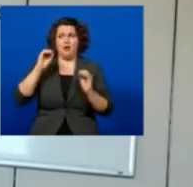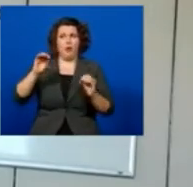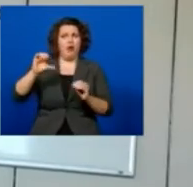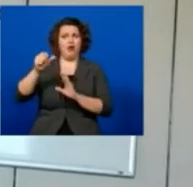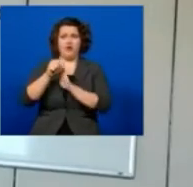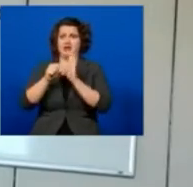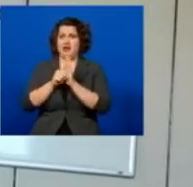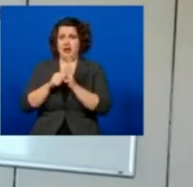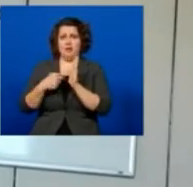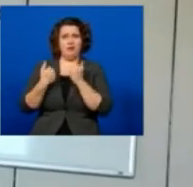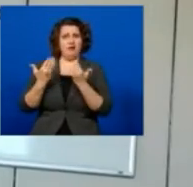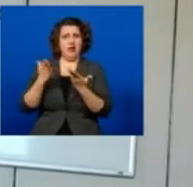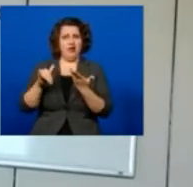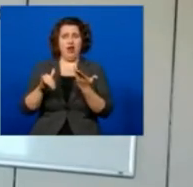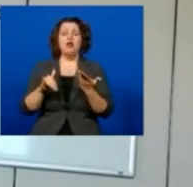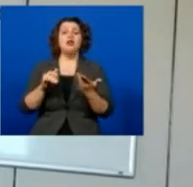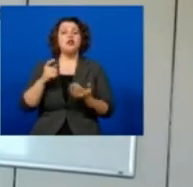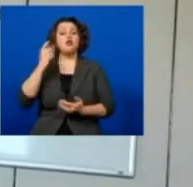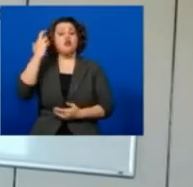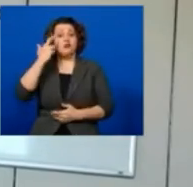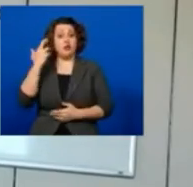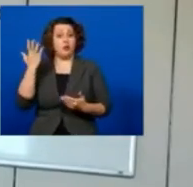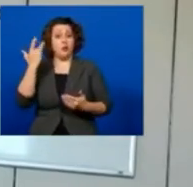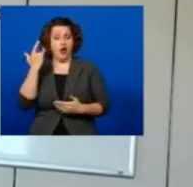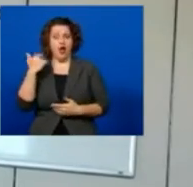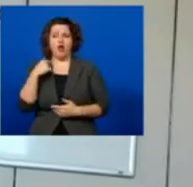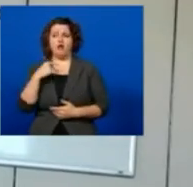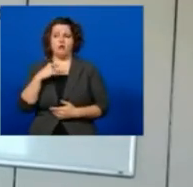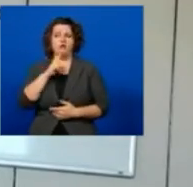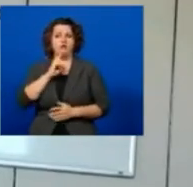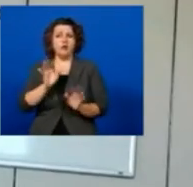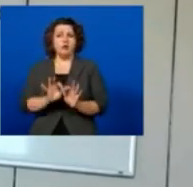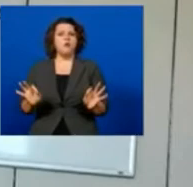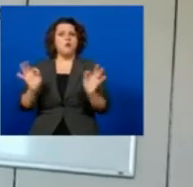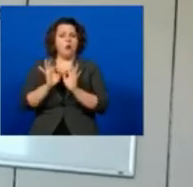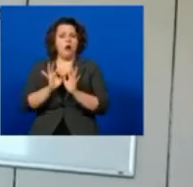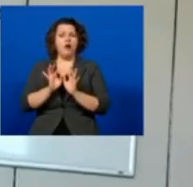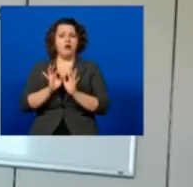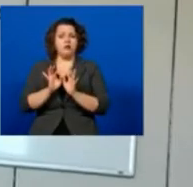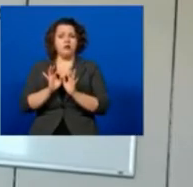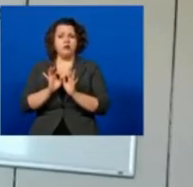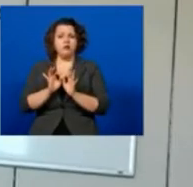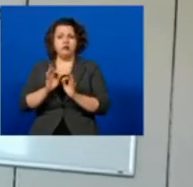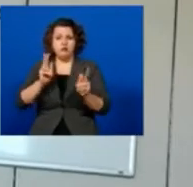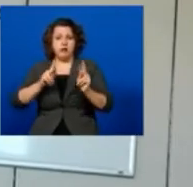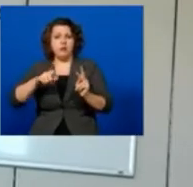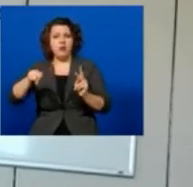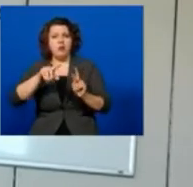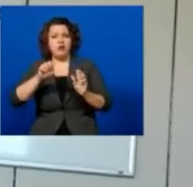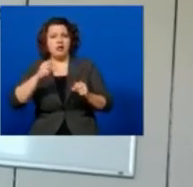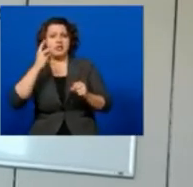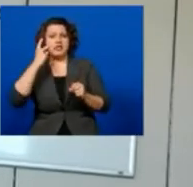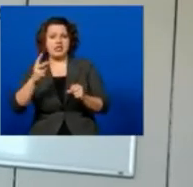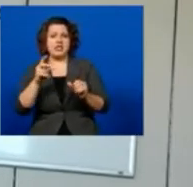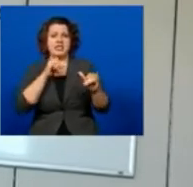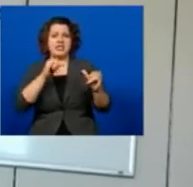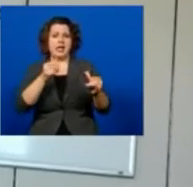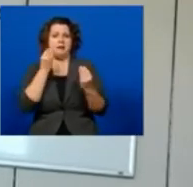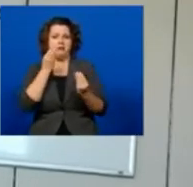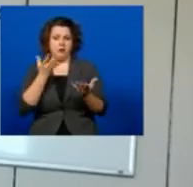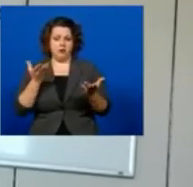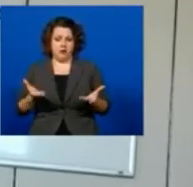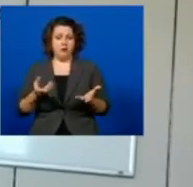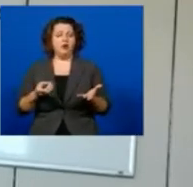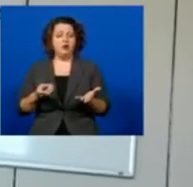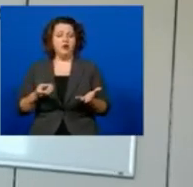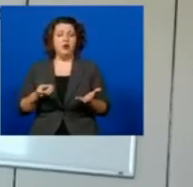does that. And we do that because we think it's so important that everybody can see what we can see. And so that does mean that when